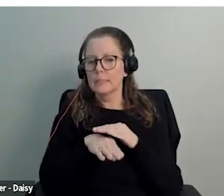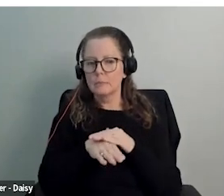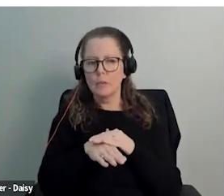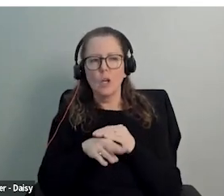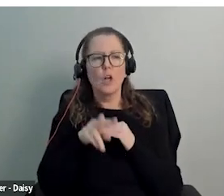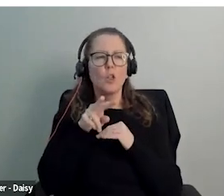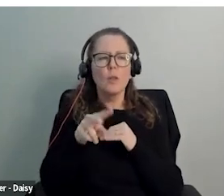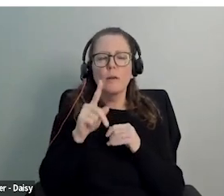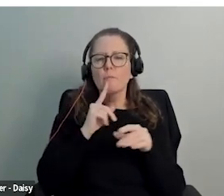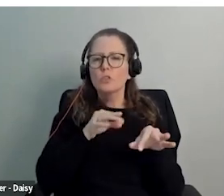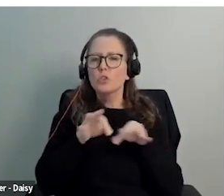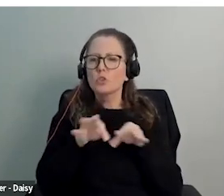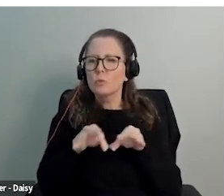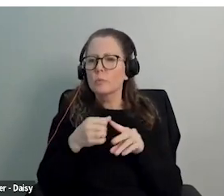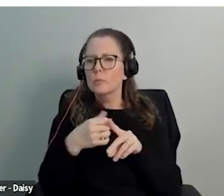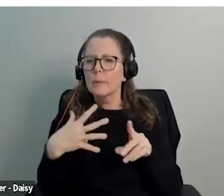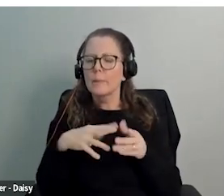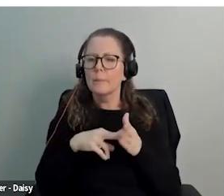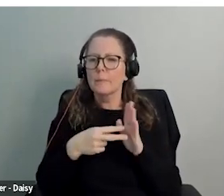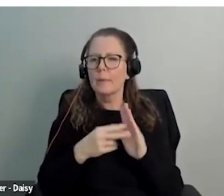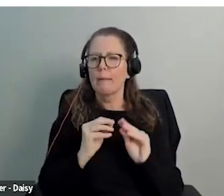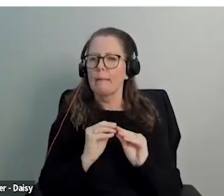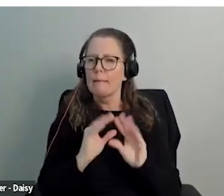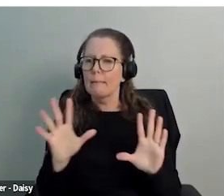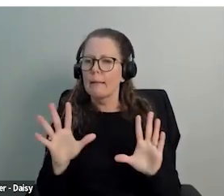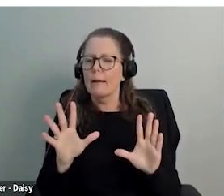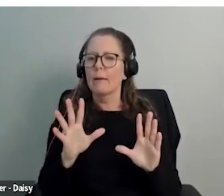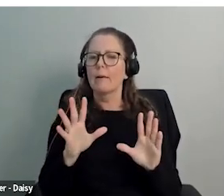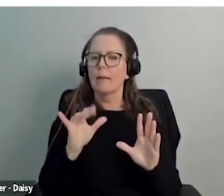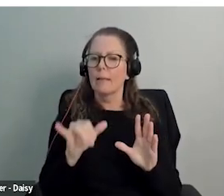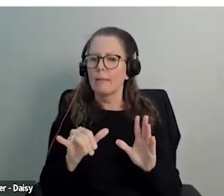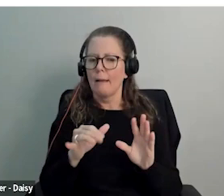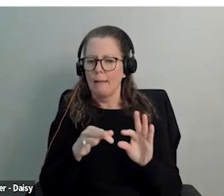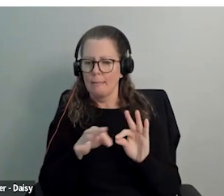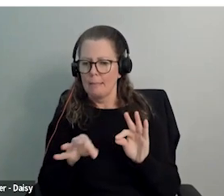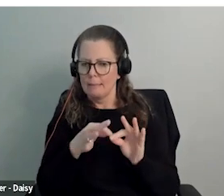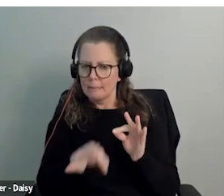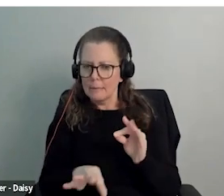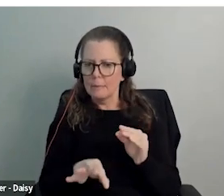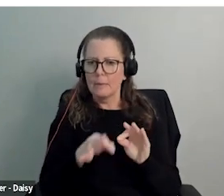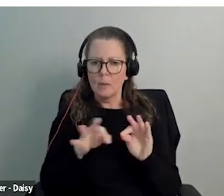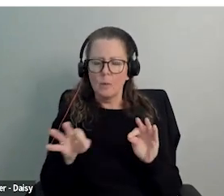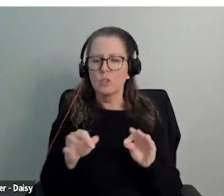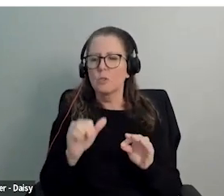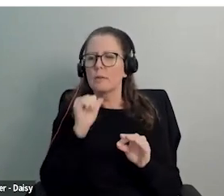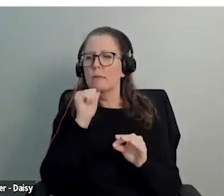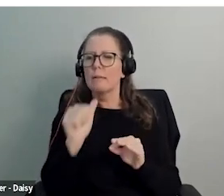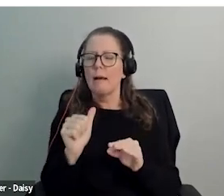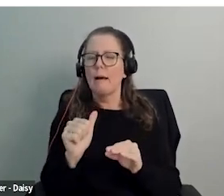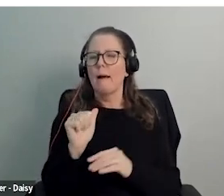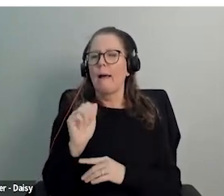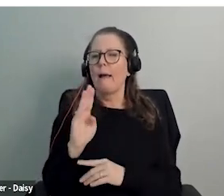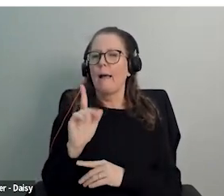descriptions. So these are job postings that use clear, plain language and avoid ableist or exclusionary language. A